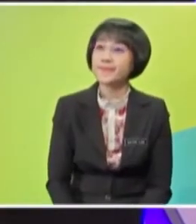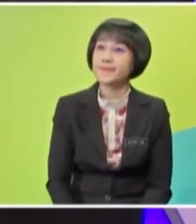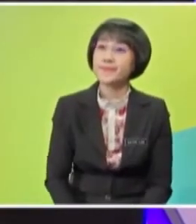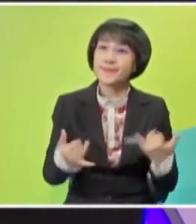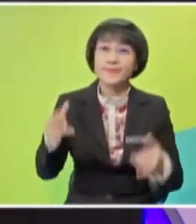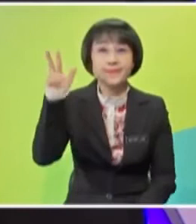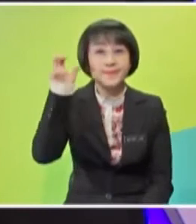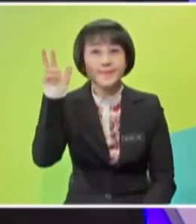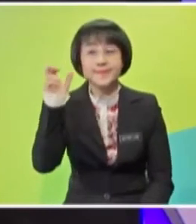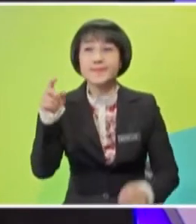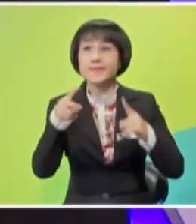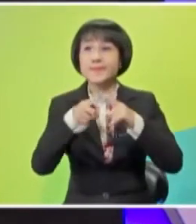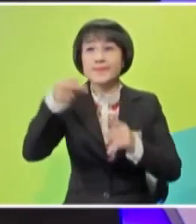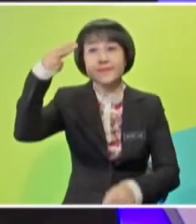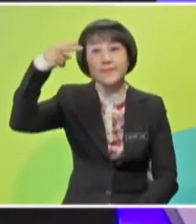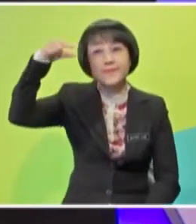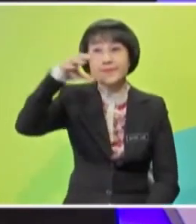to the next pair? Oh, yes.